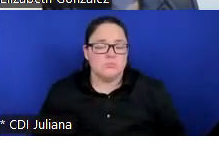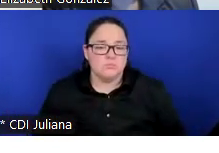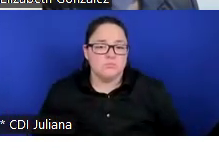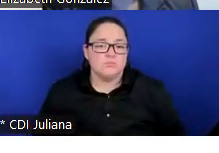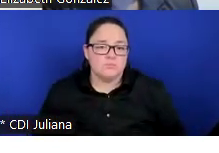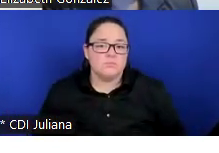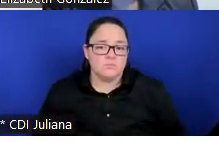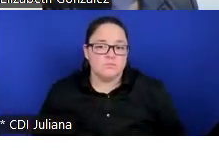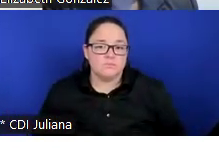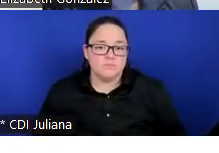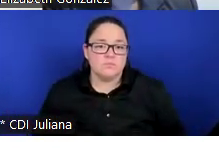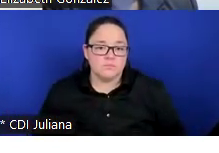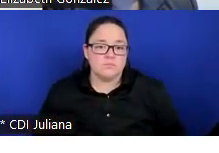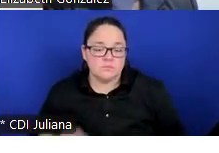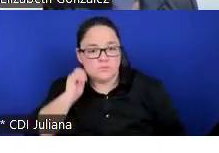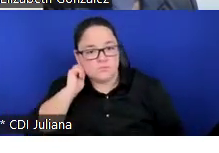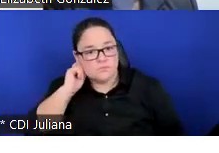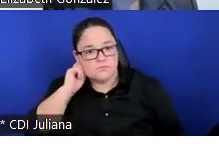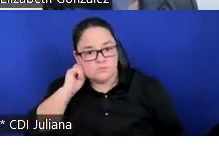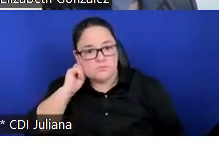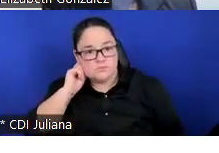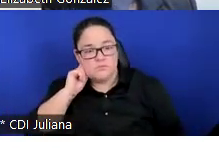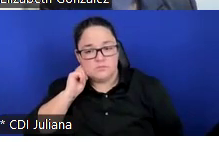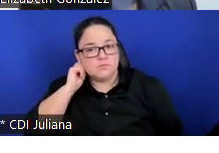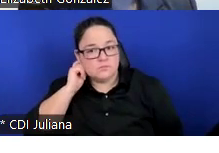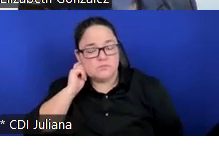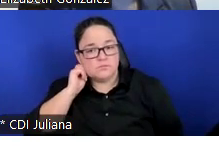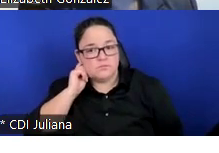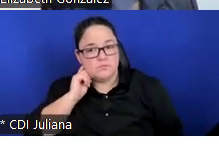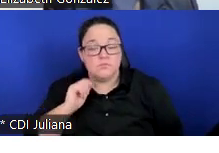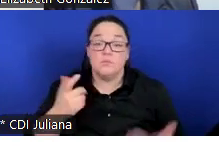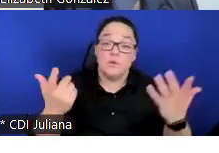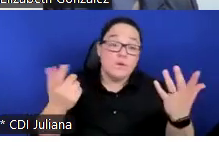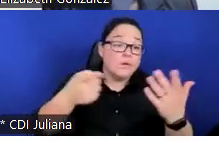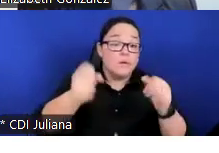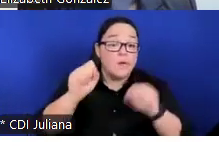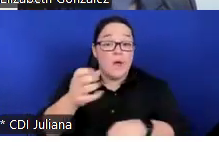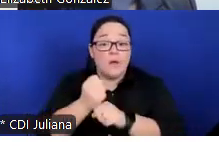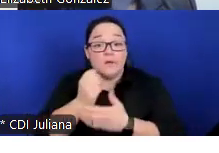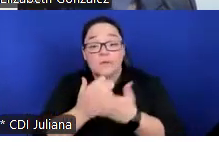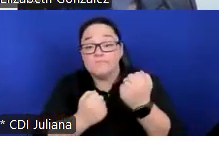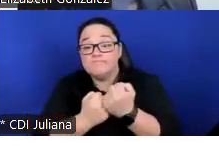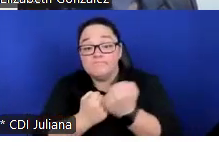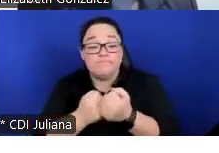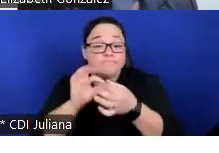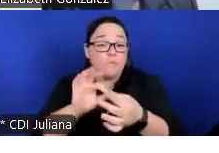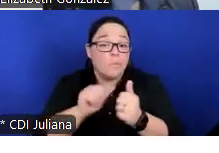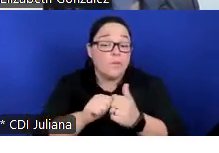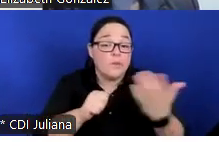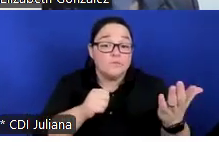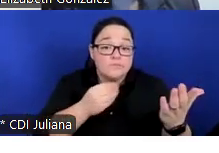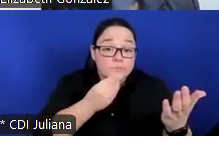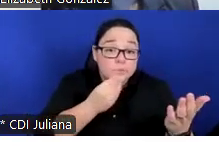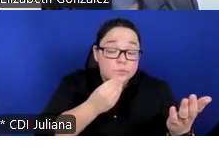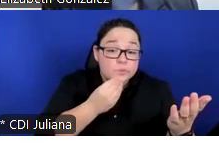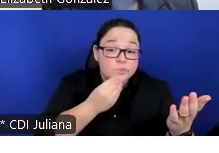You might be able to get help buying food, getting unemployment, and maybe